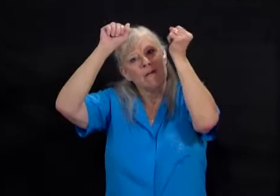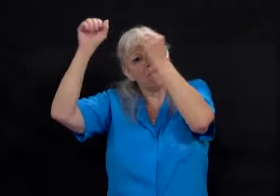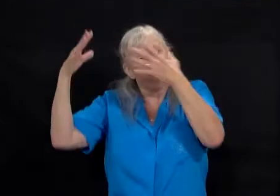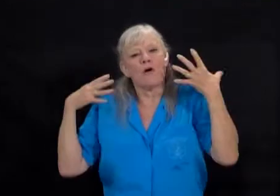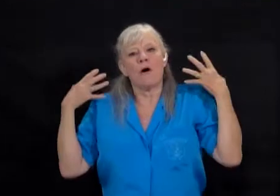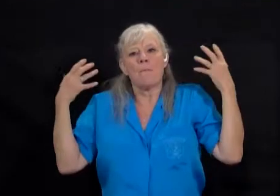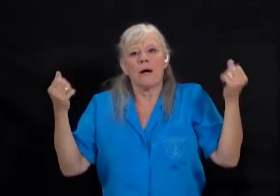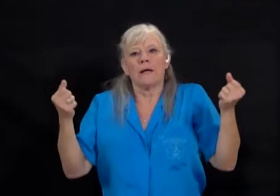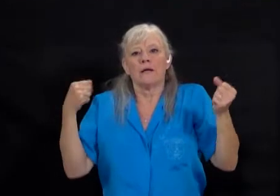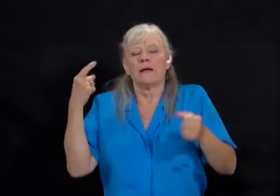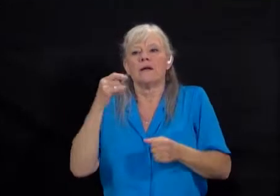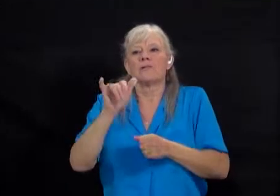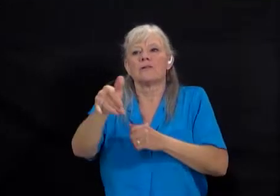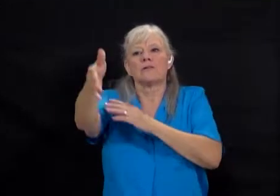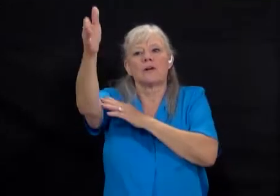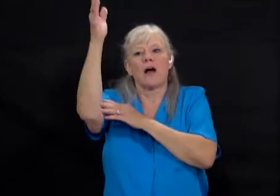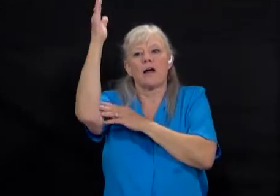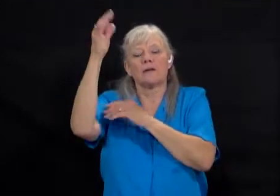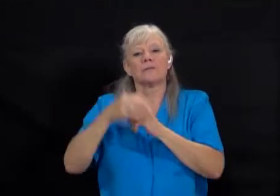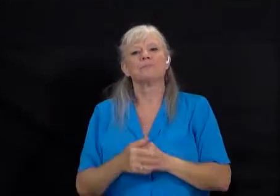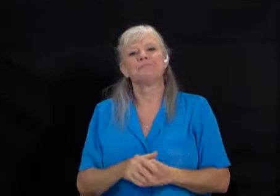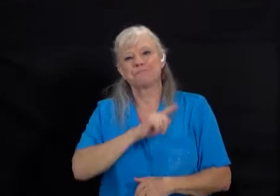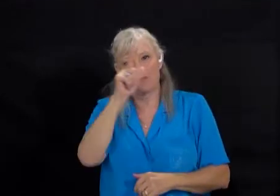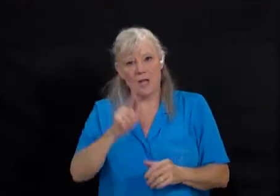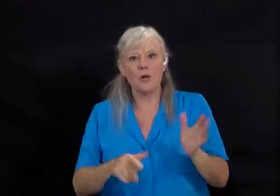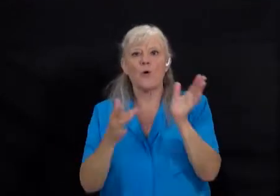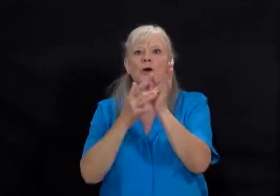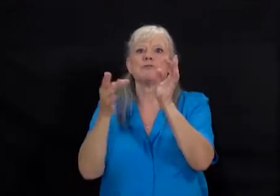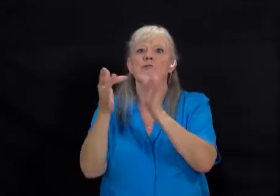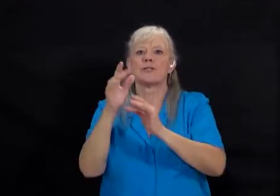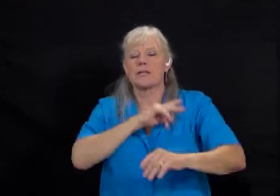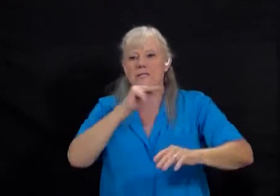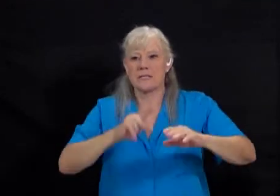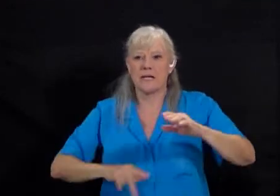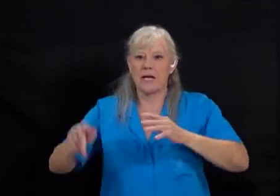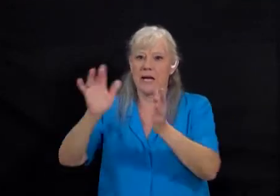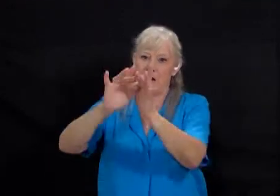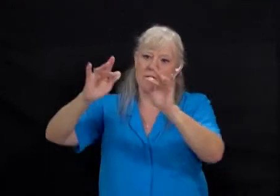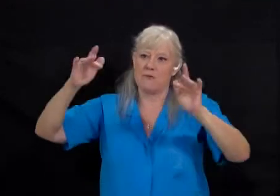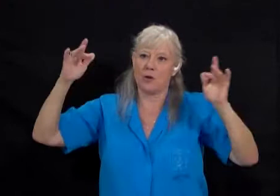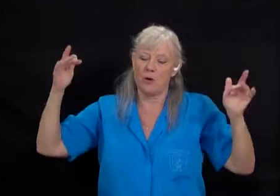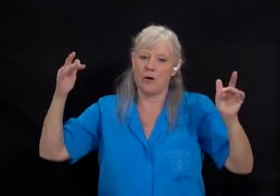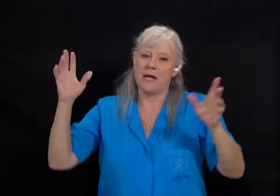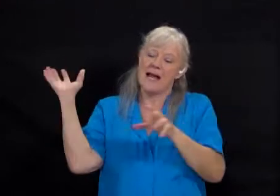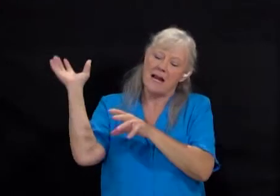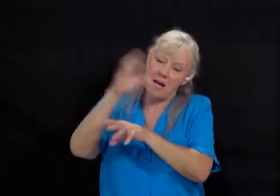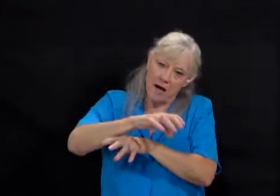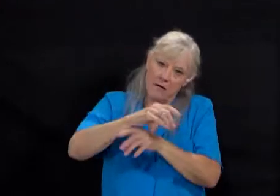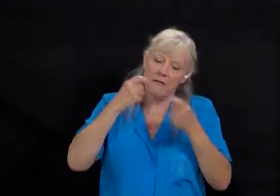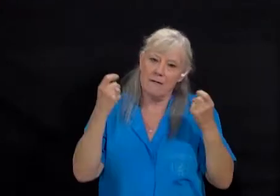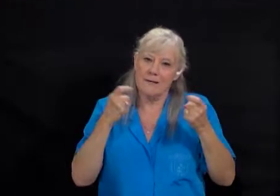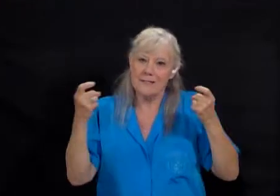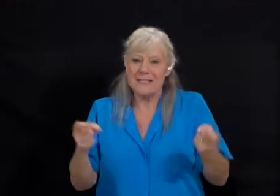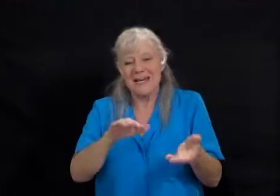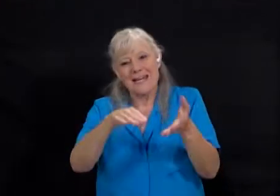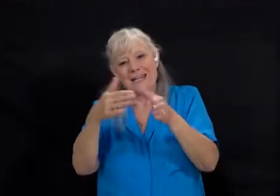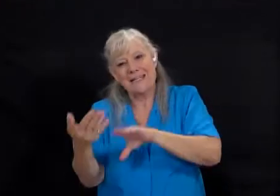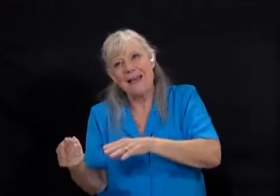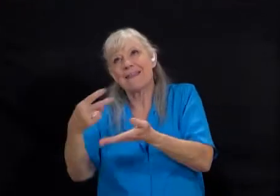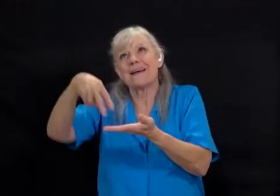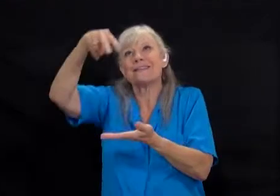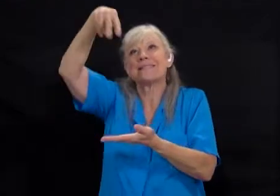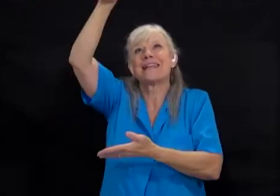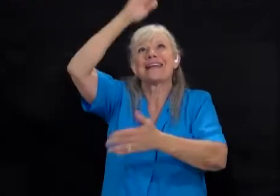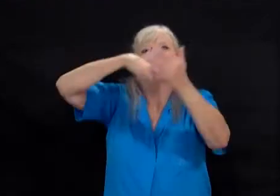and Eternal God. For the Lord Jesus, the King of glory, conqueror of sin and death, ascended to the highest